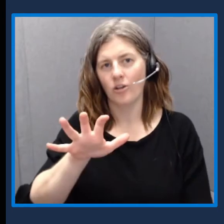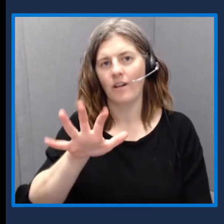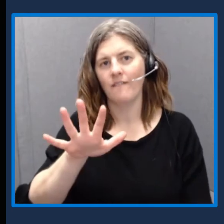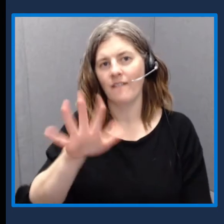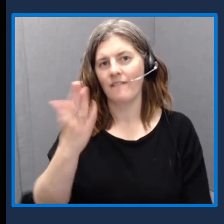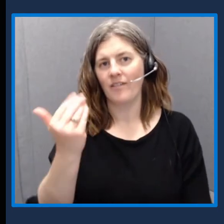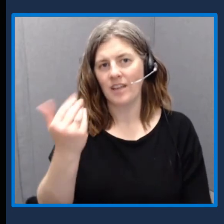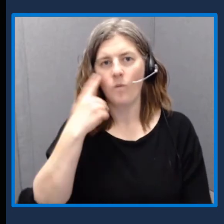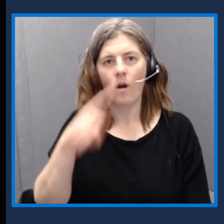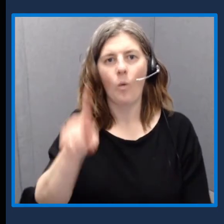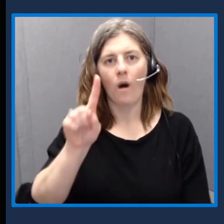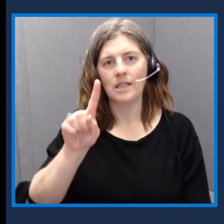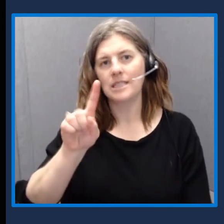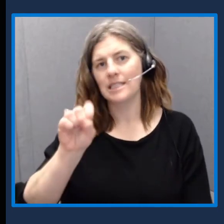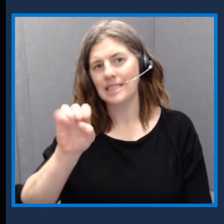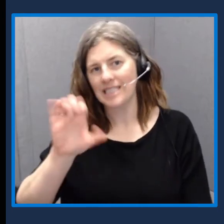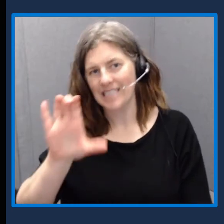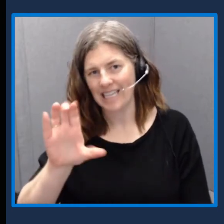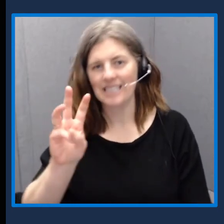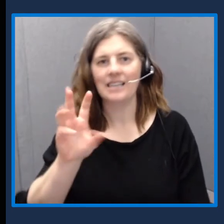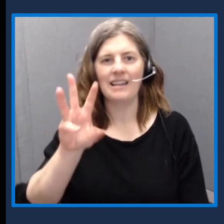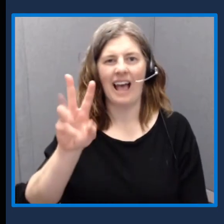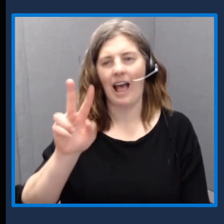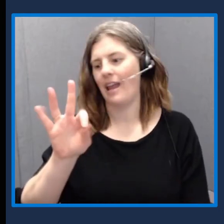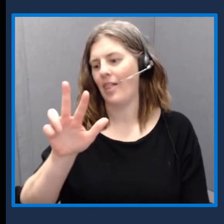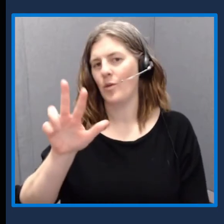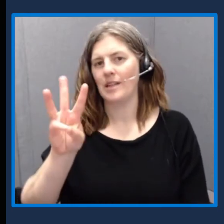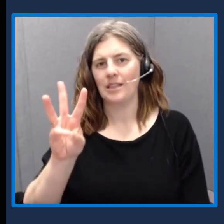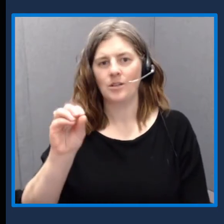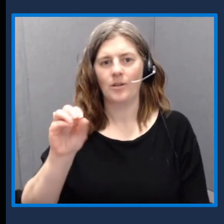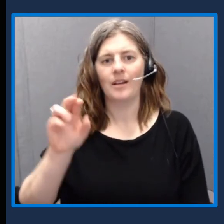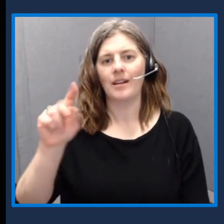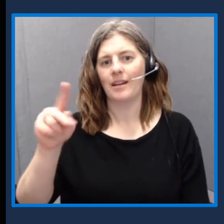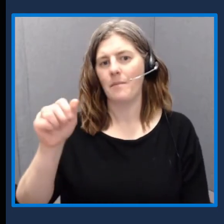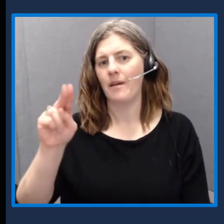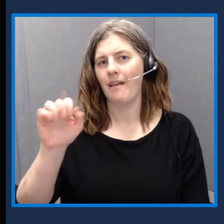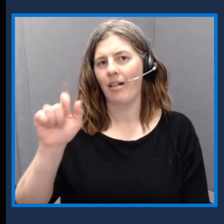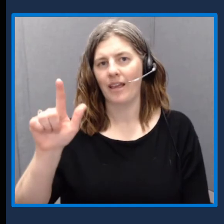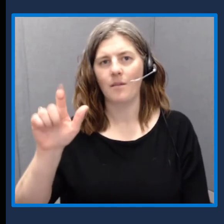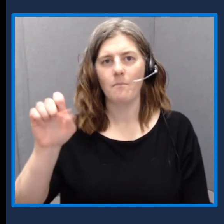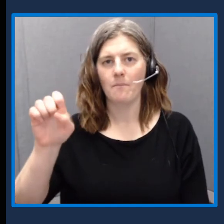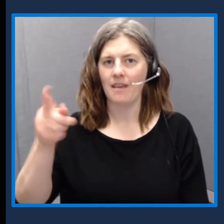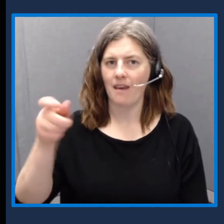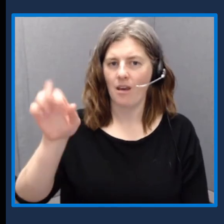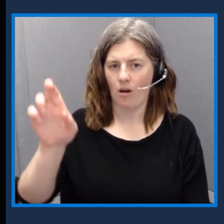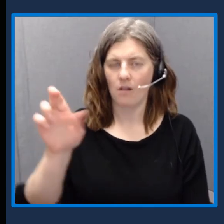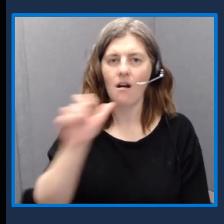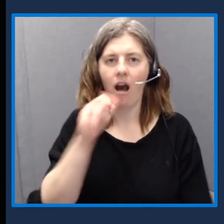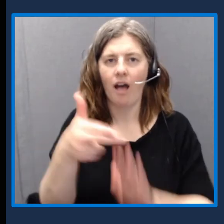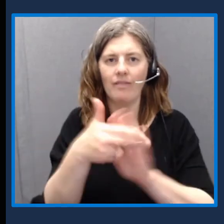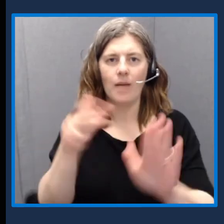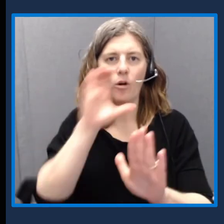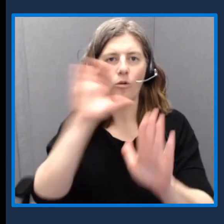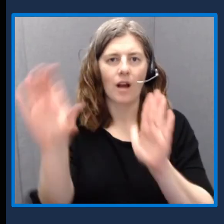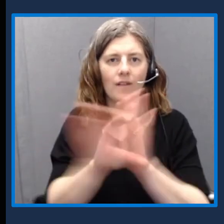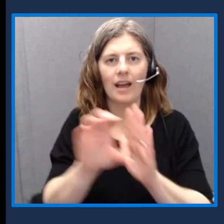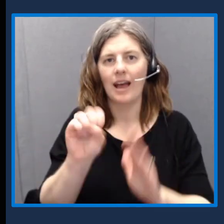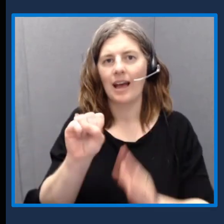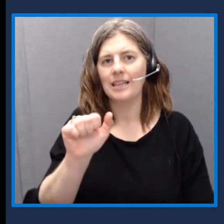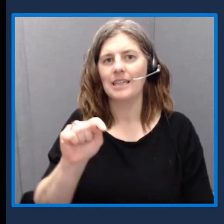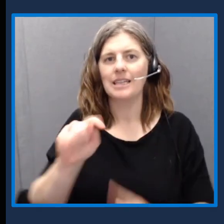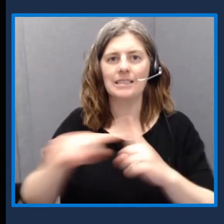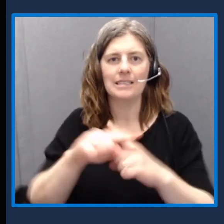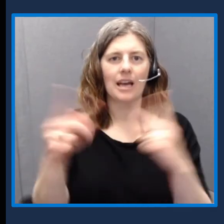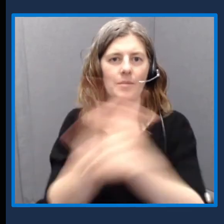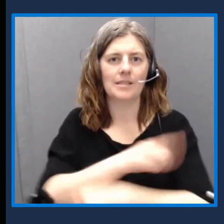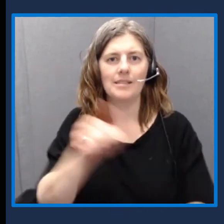200,515 416 9307 live finale par. Unlabeled graphic S18 times 10 to the power of